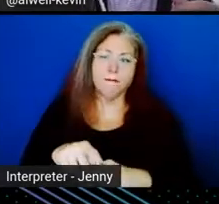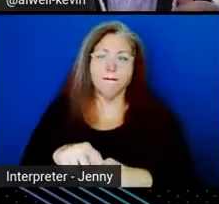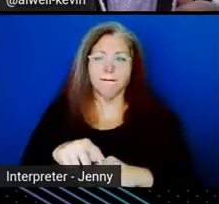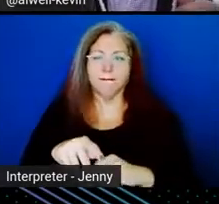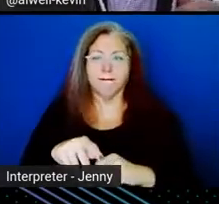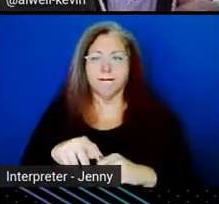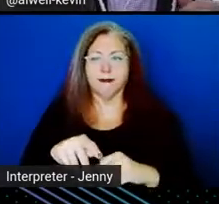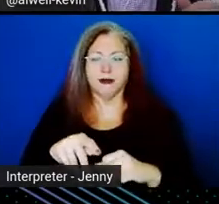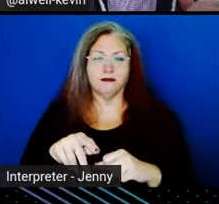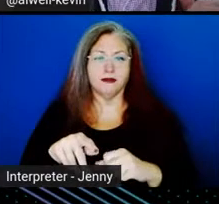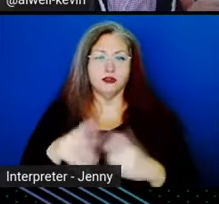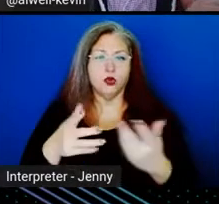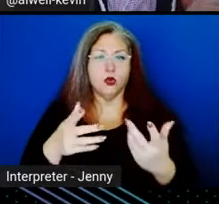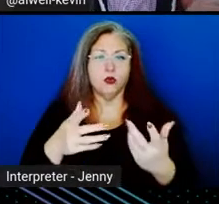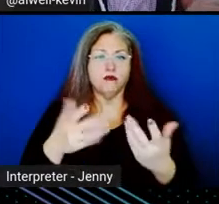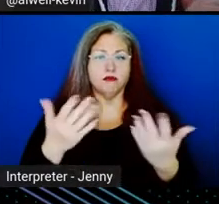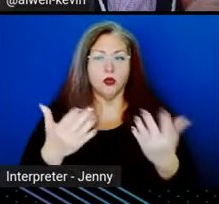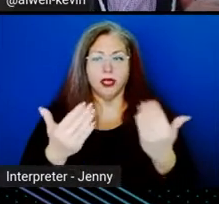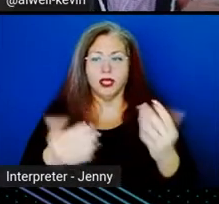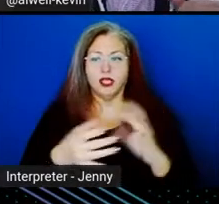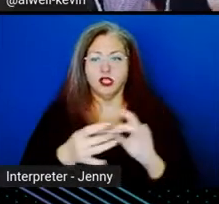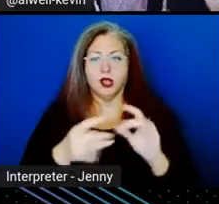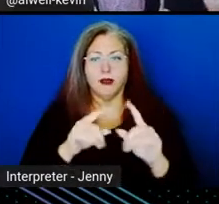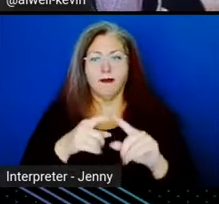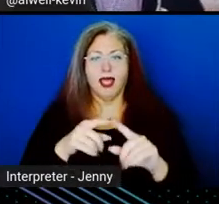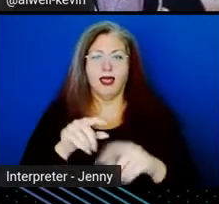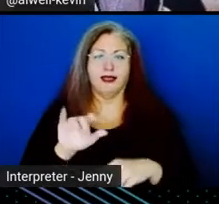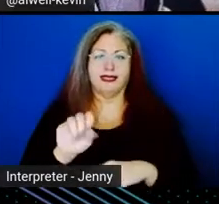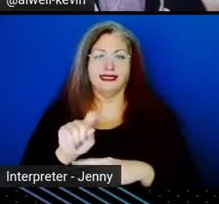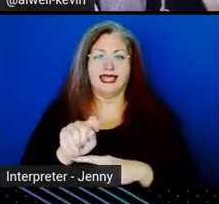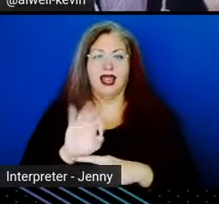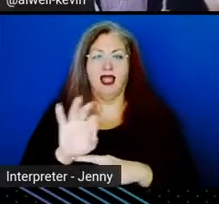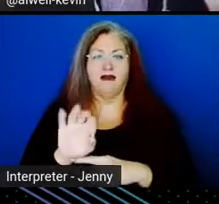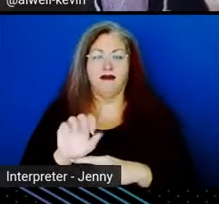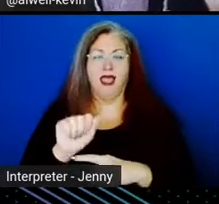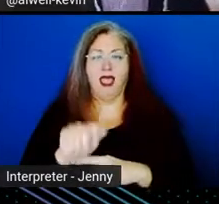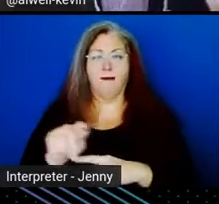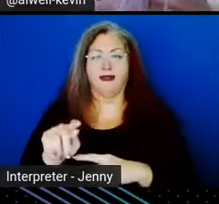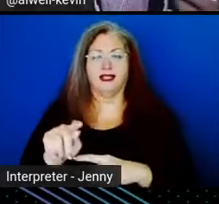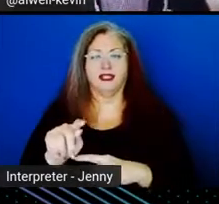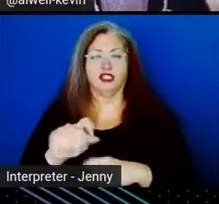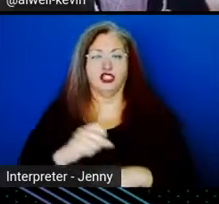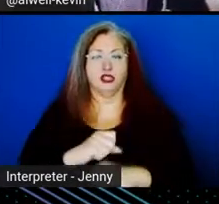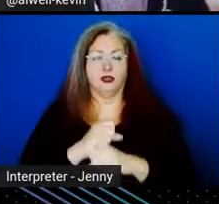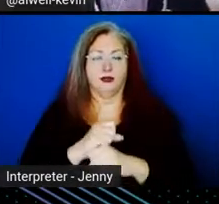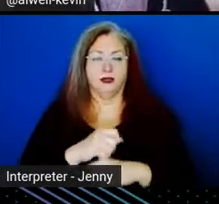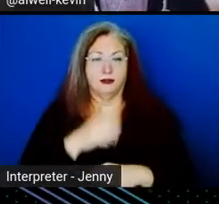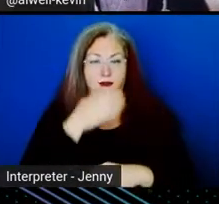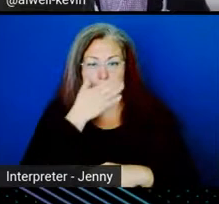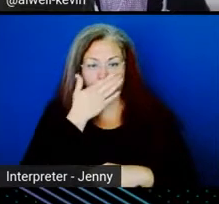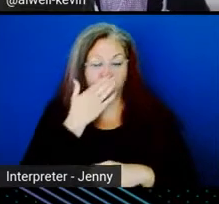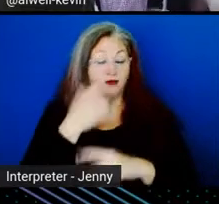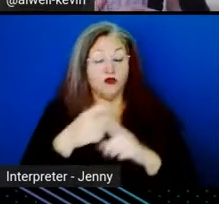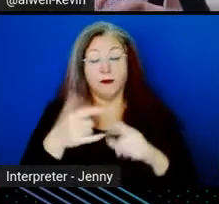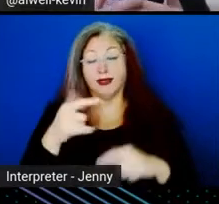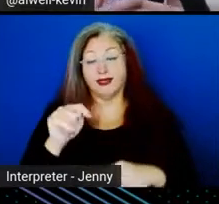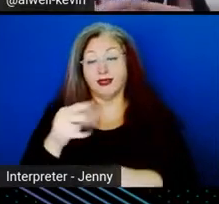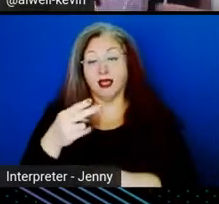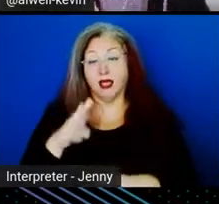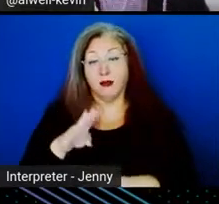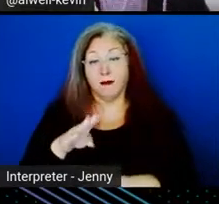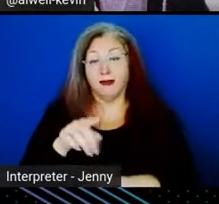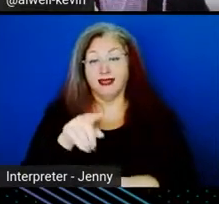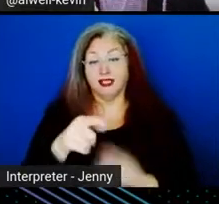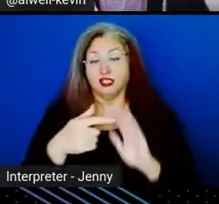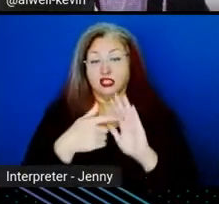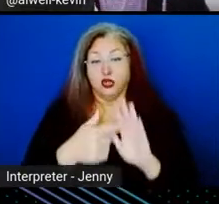that needs to be done. And so let's talk for a moment about the state of application security from GitHub. And this